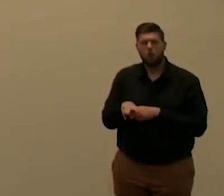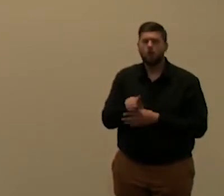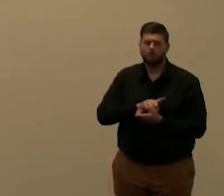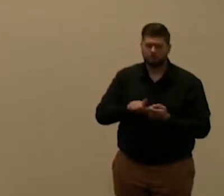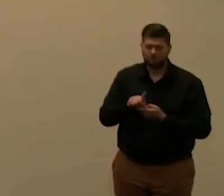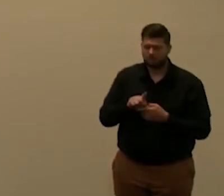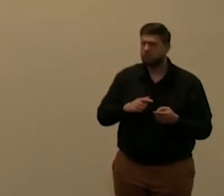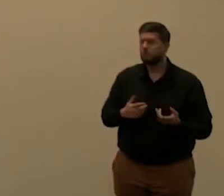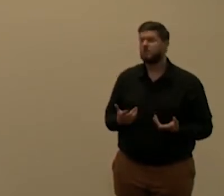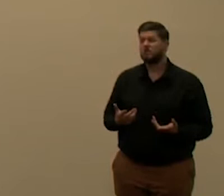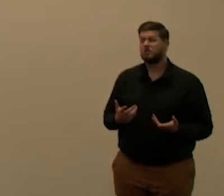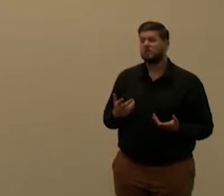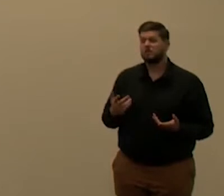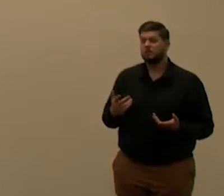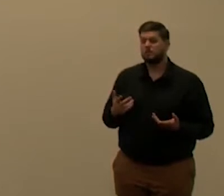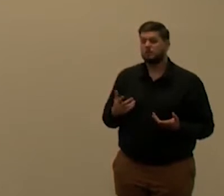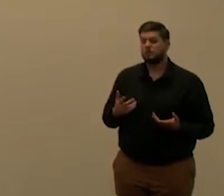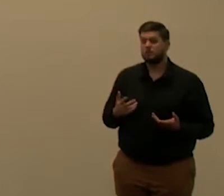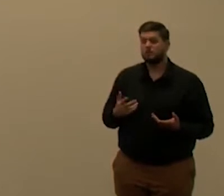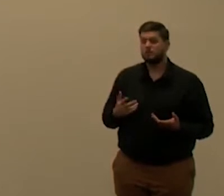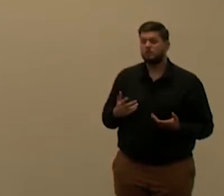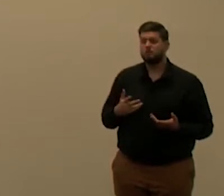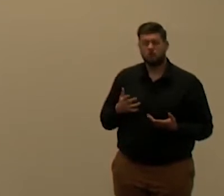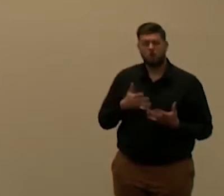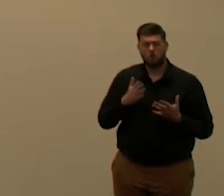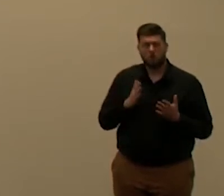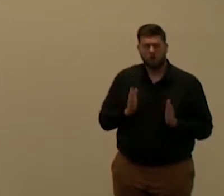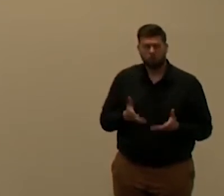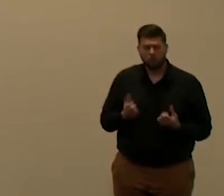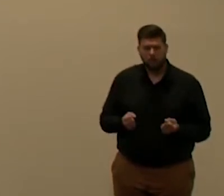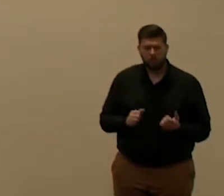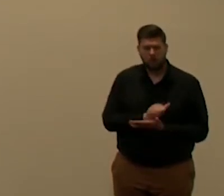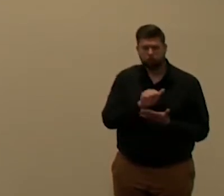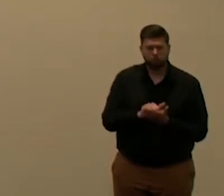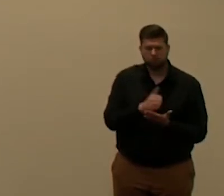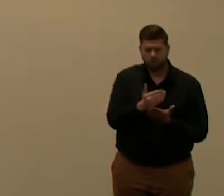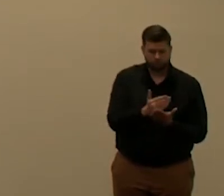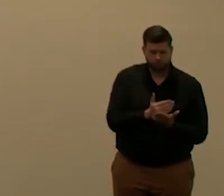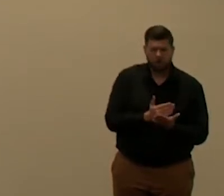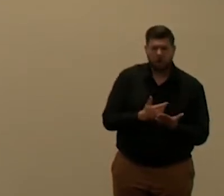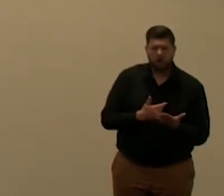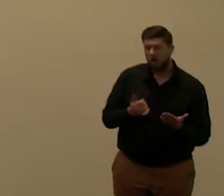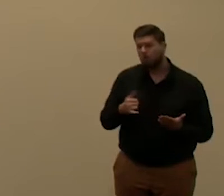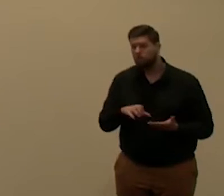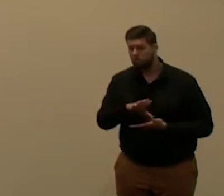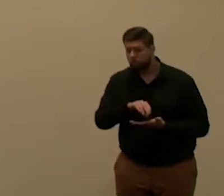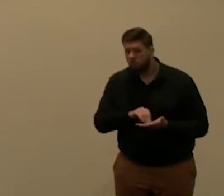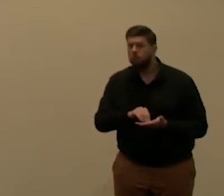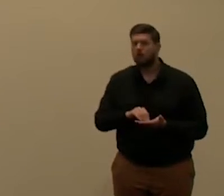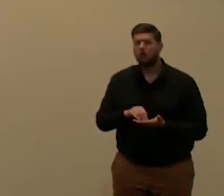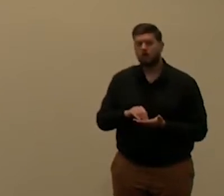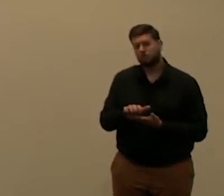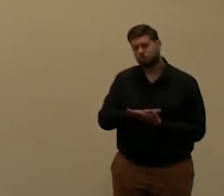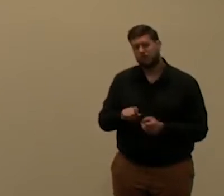You really want to have like a proper meeting agenda for these things. You might even want to record these, make these available afterwards,